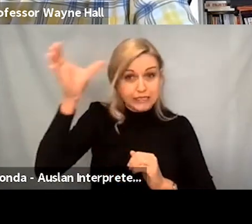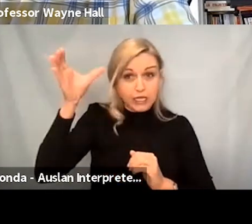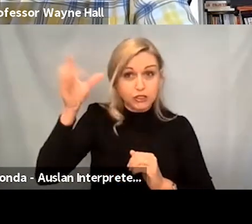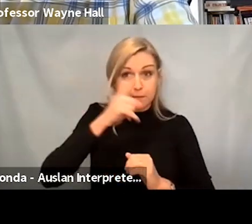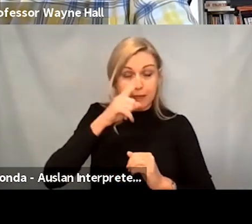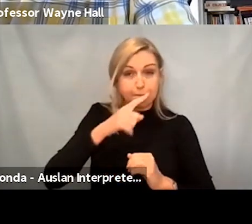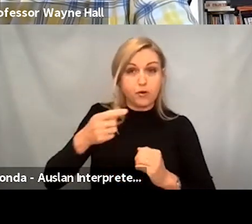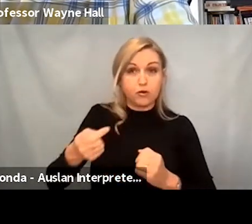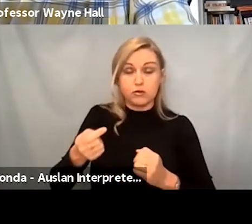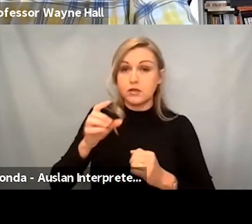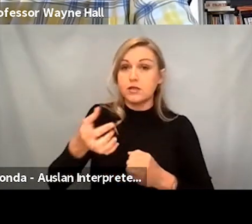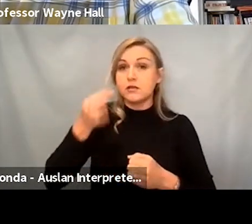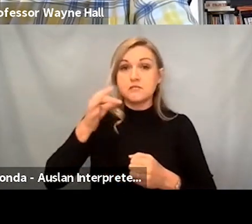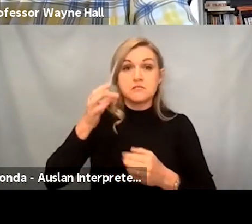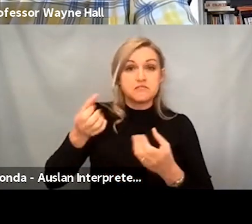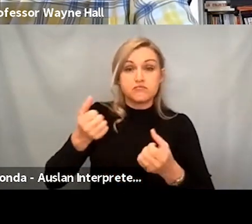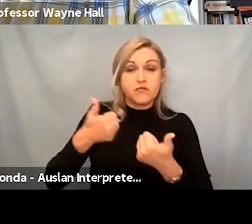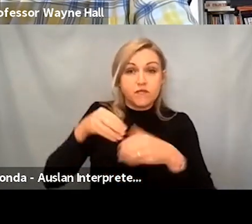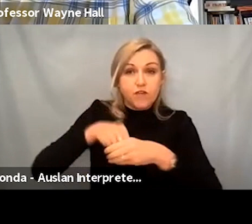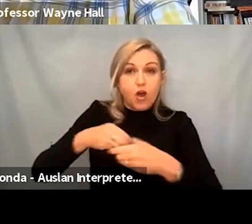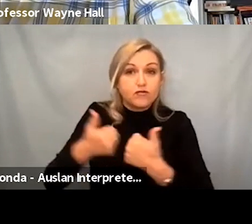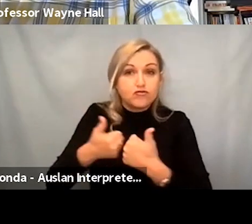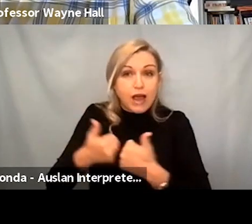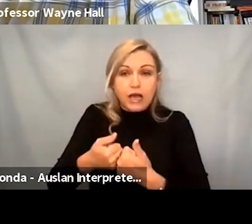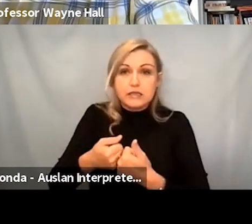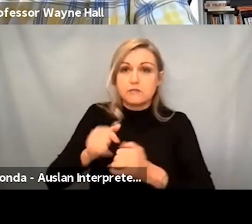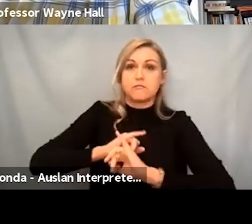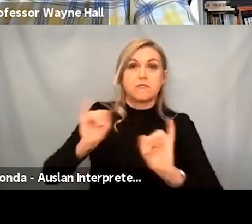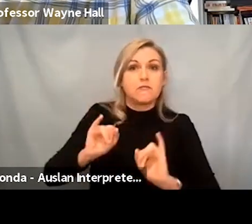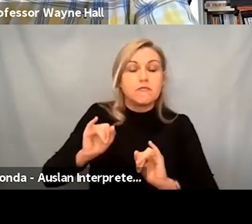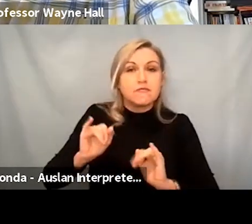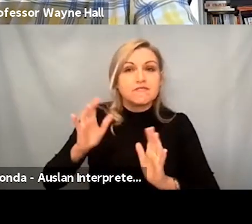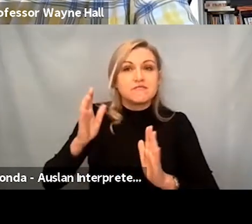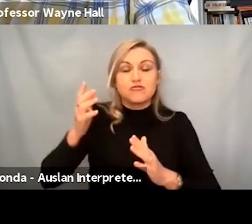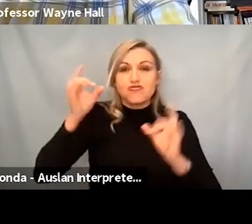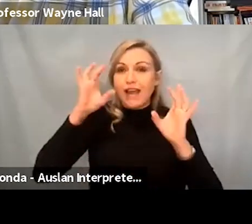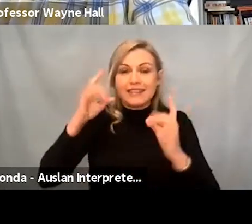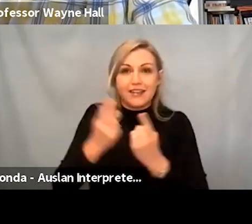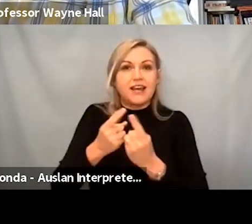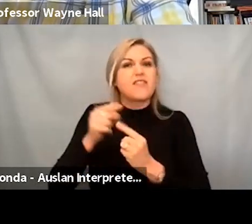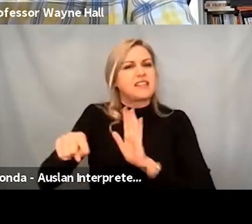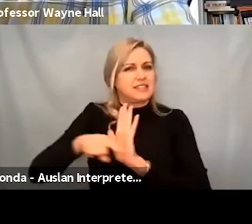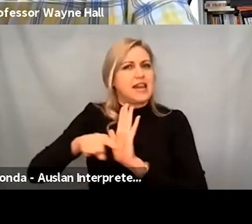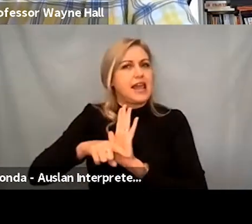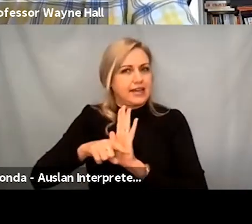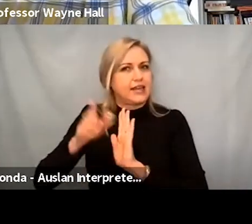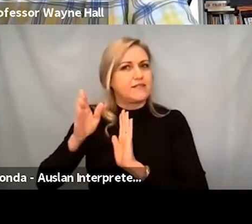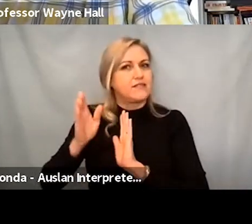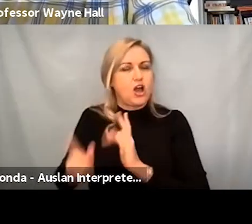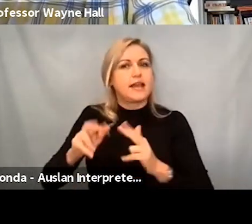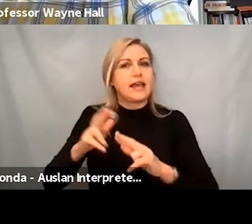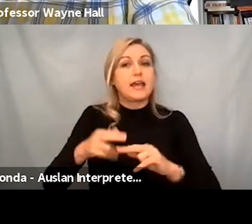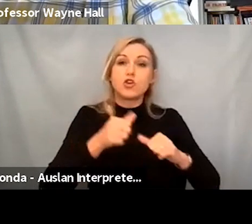sort of people doing doctoral degrees and postdoctoral and so on. And I guess that's the downside, that, I mean, when used in a